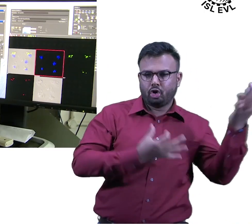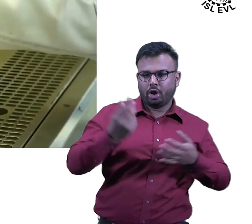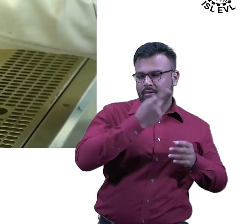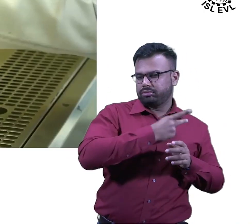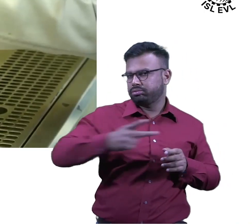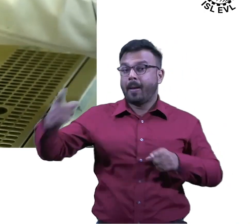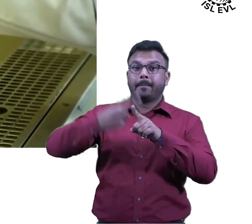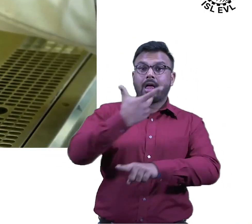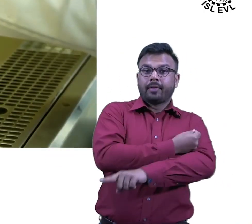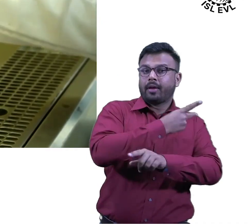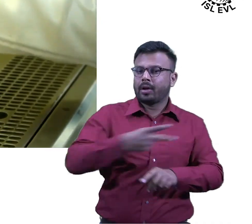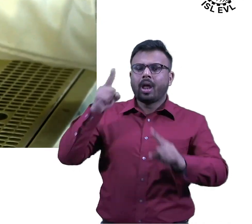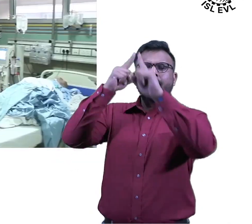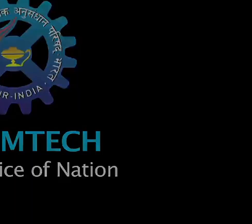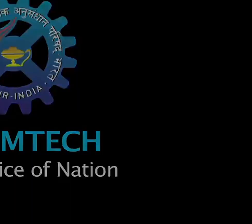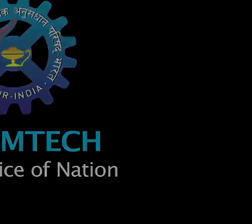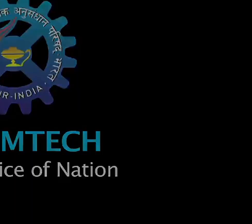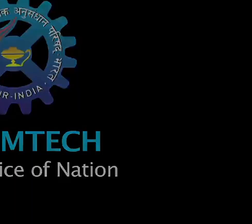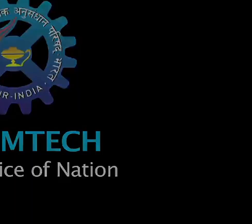sense or resolve